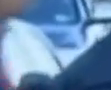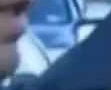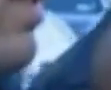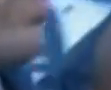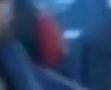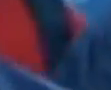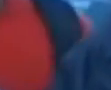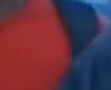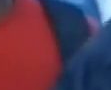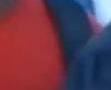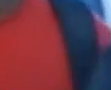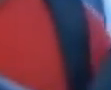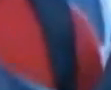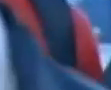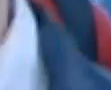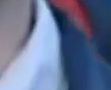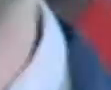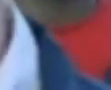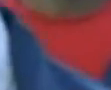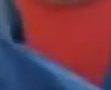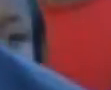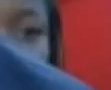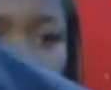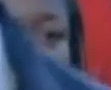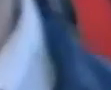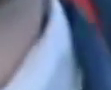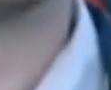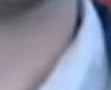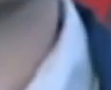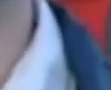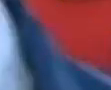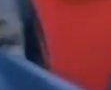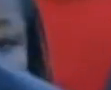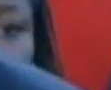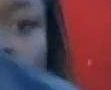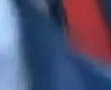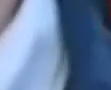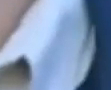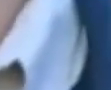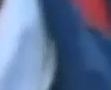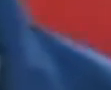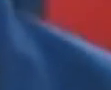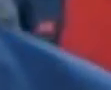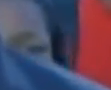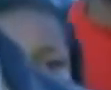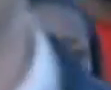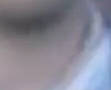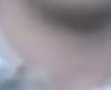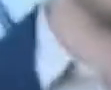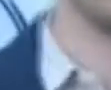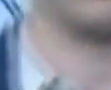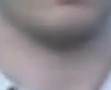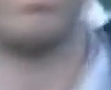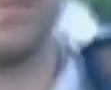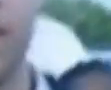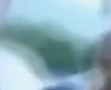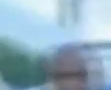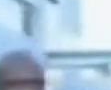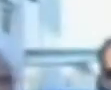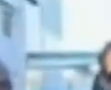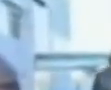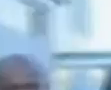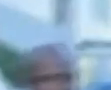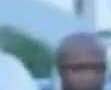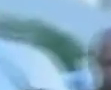Mr. Bunting insinuated that the government erred in its judgment and sought to protect Koch while the lives of Tivoli